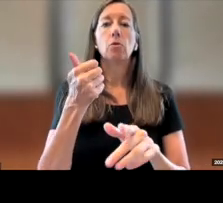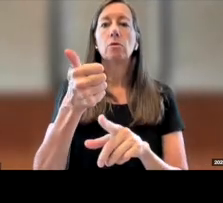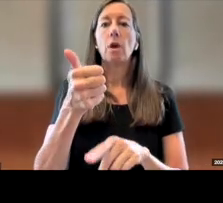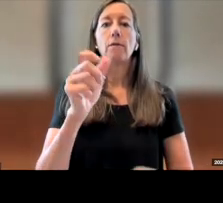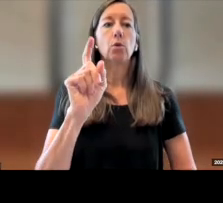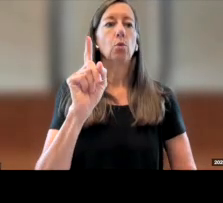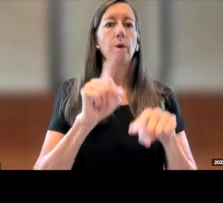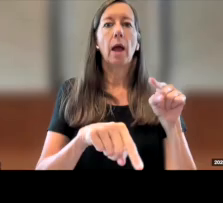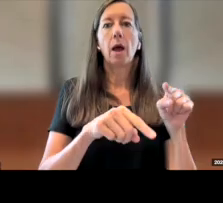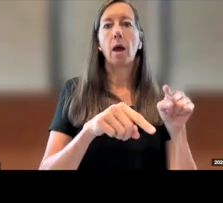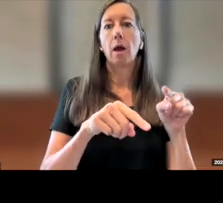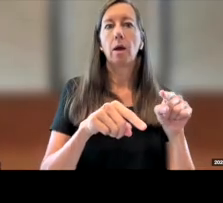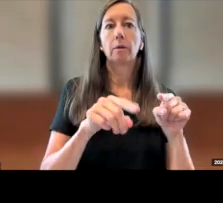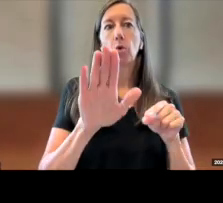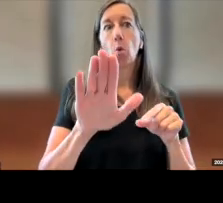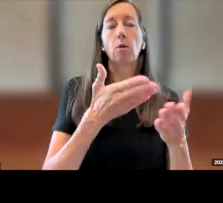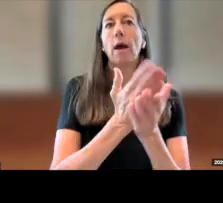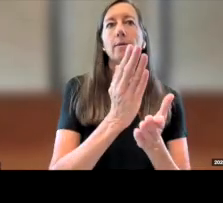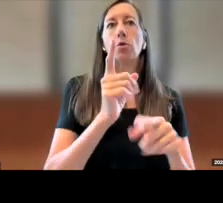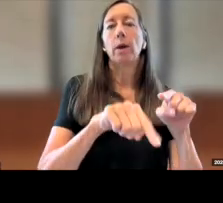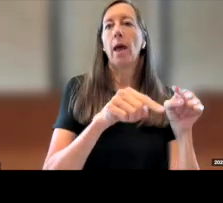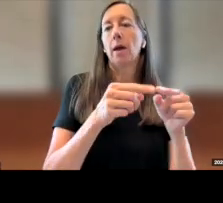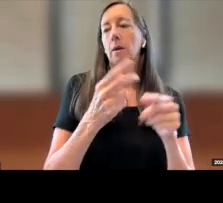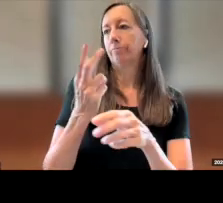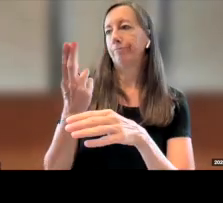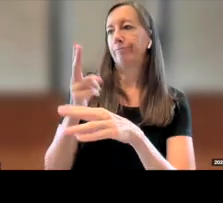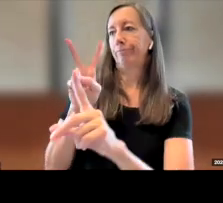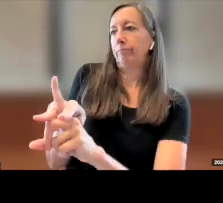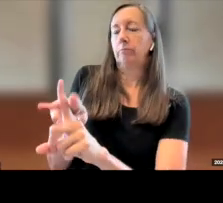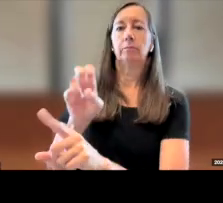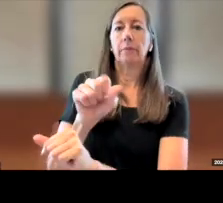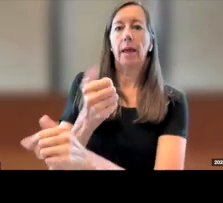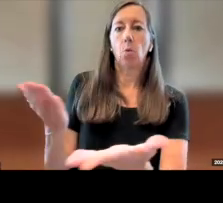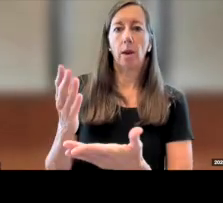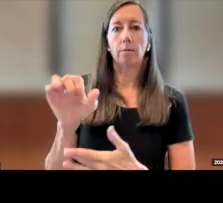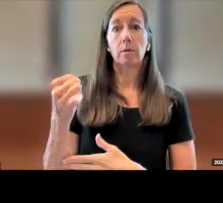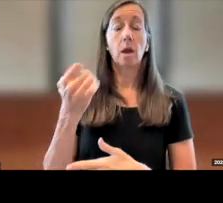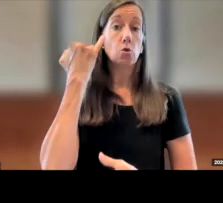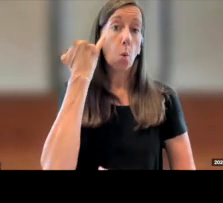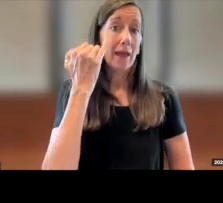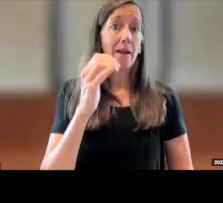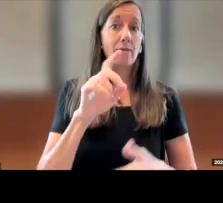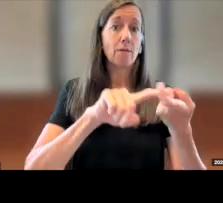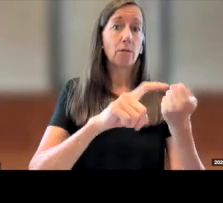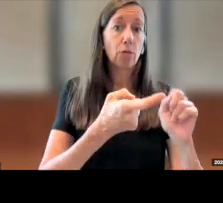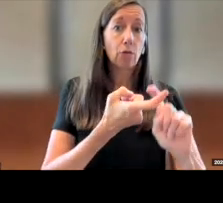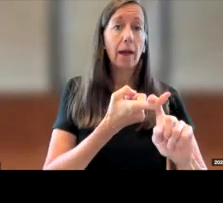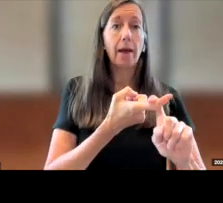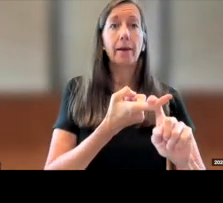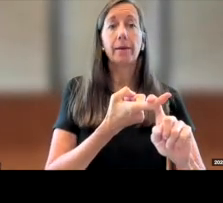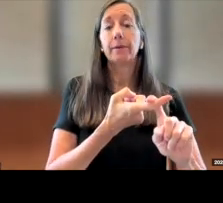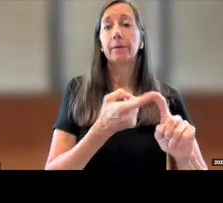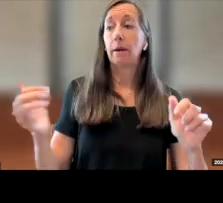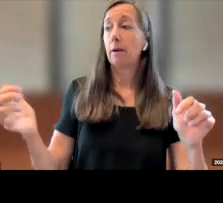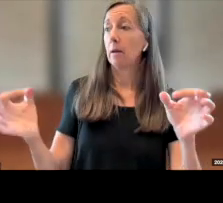somebody else. So let's just say you have a friend who can step in your place. You get injured and you say, oh, my friend can